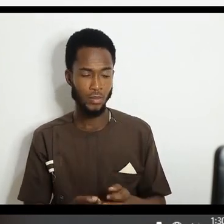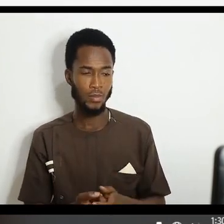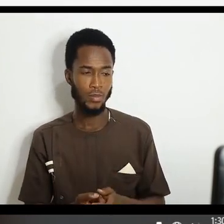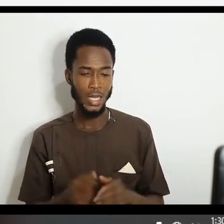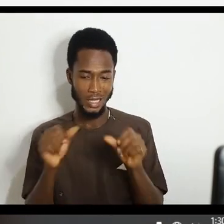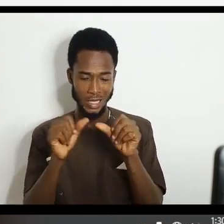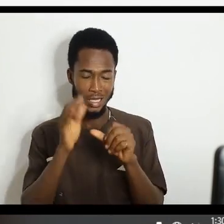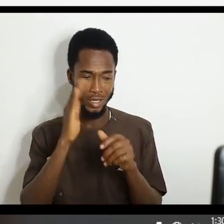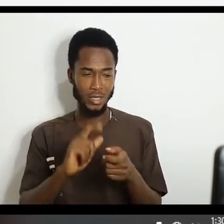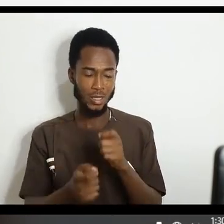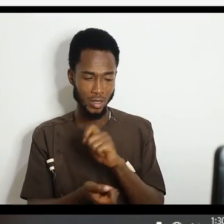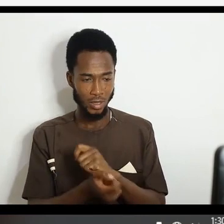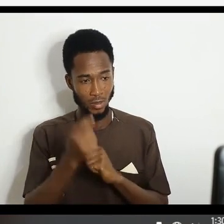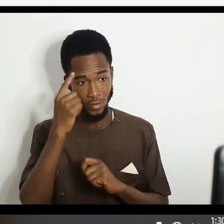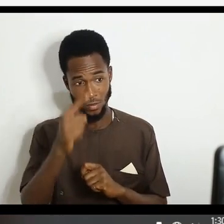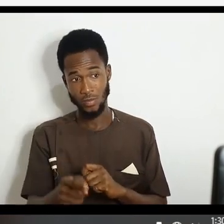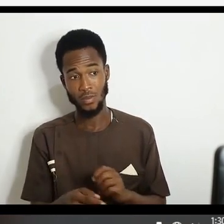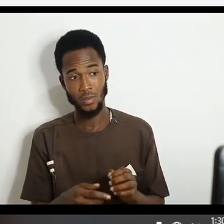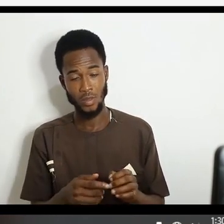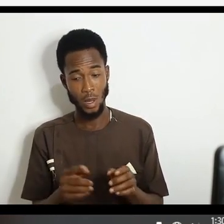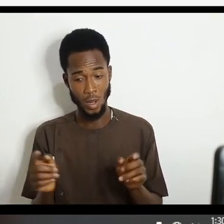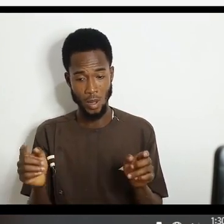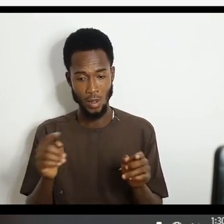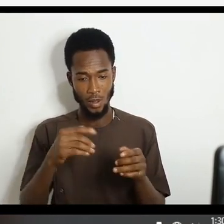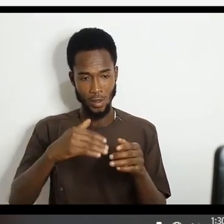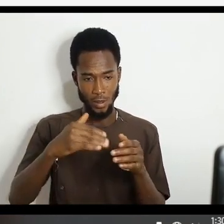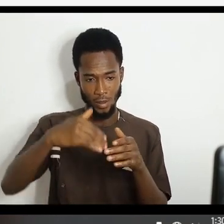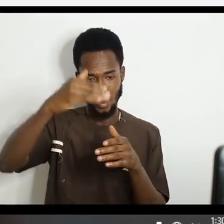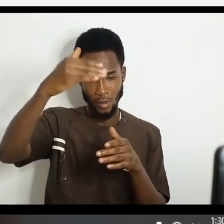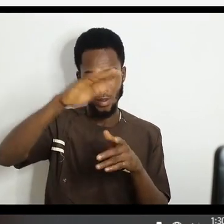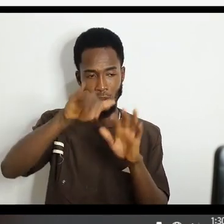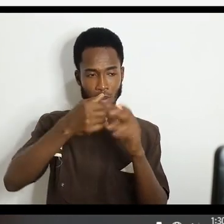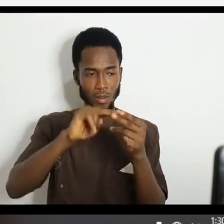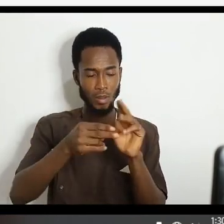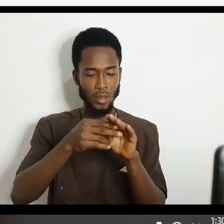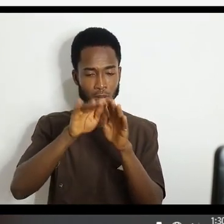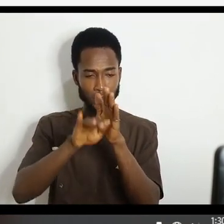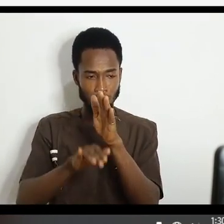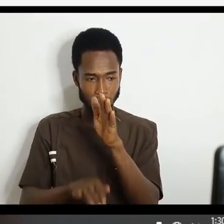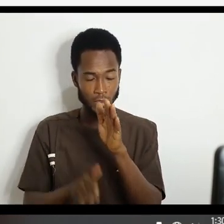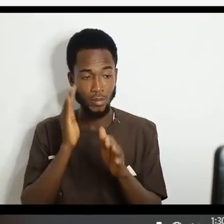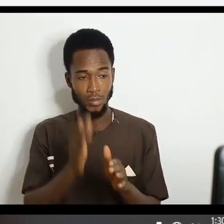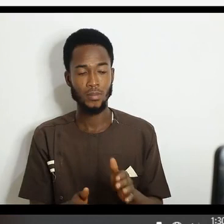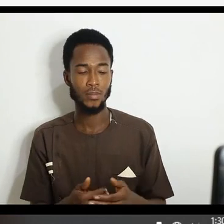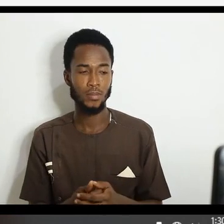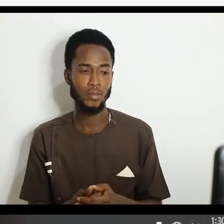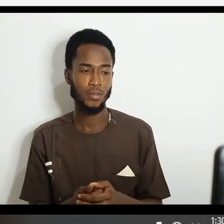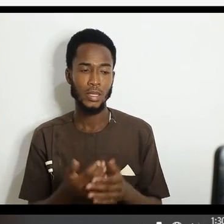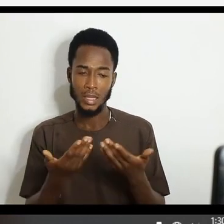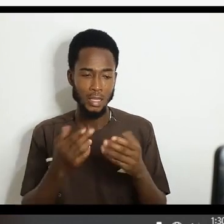The font size will change. When you go down, and it is as